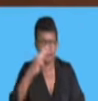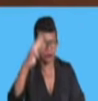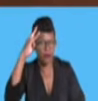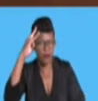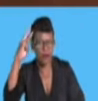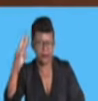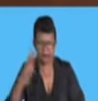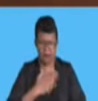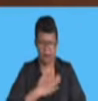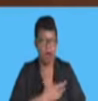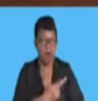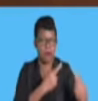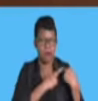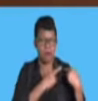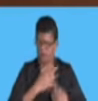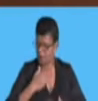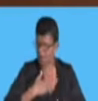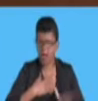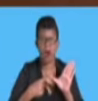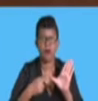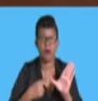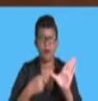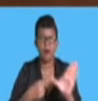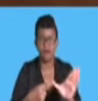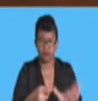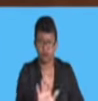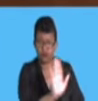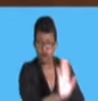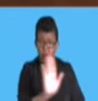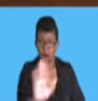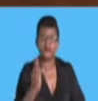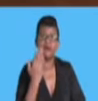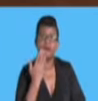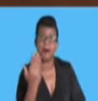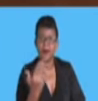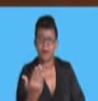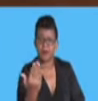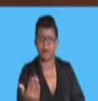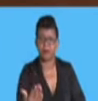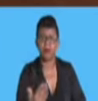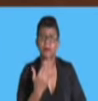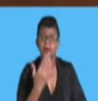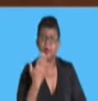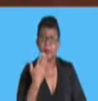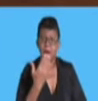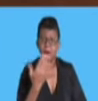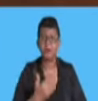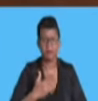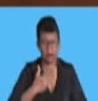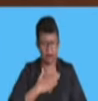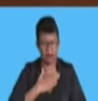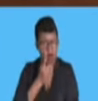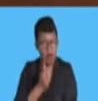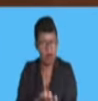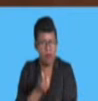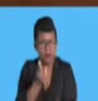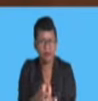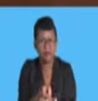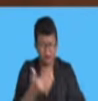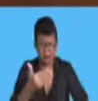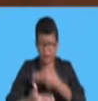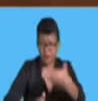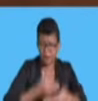this response to the President's speech in the spirit of that oath. I consider as well that